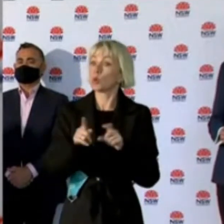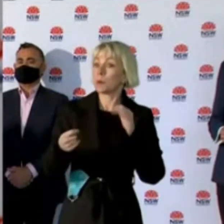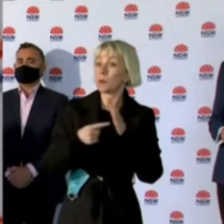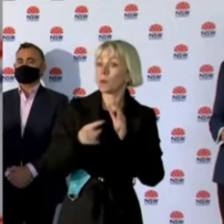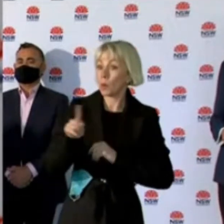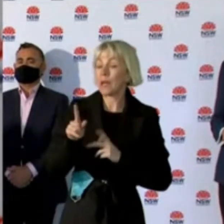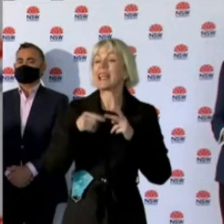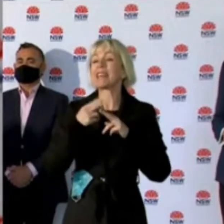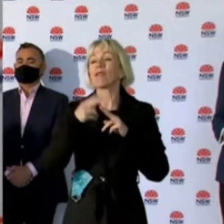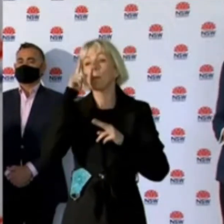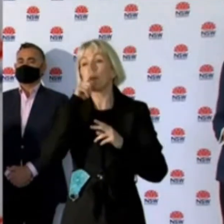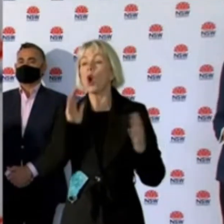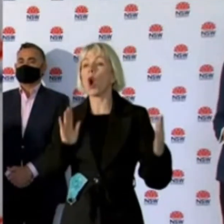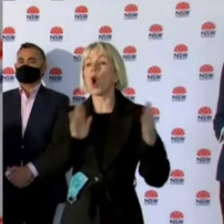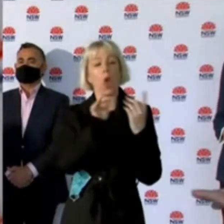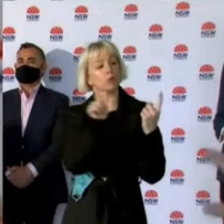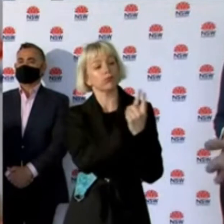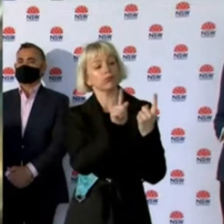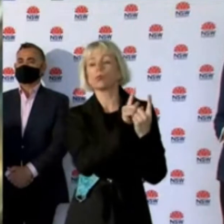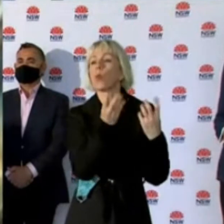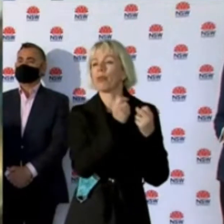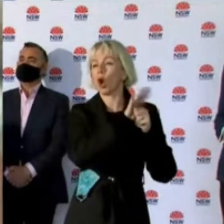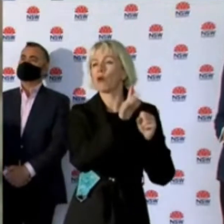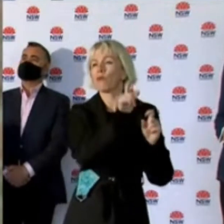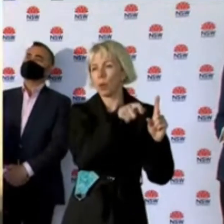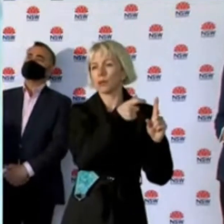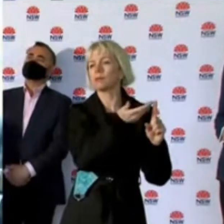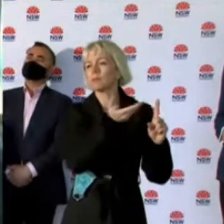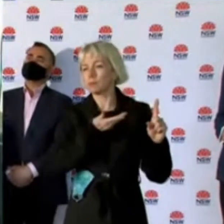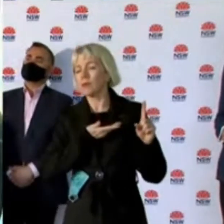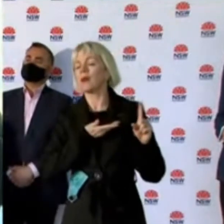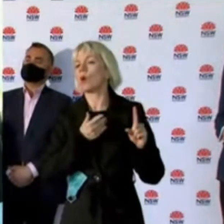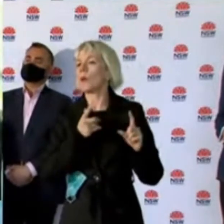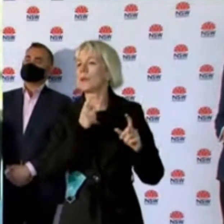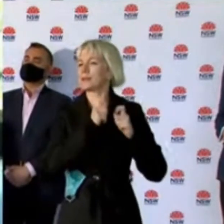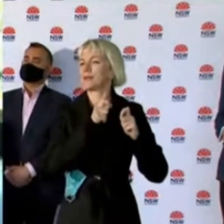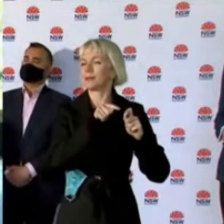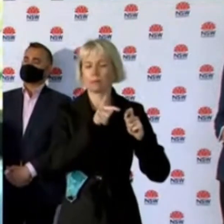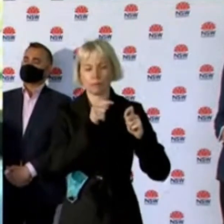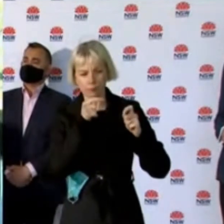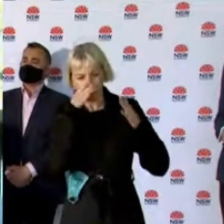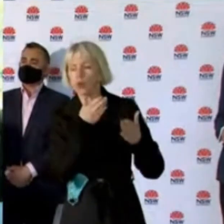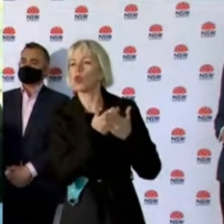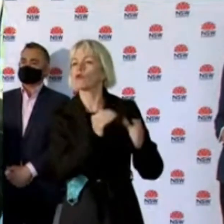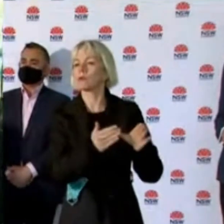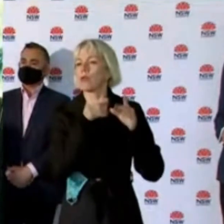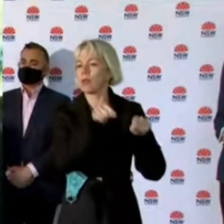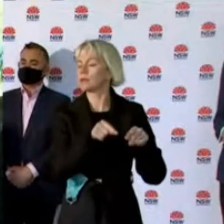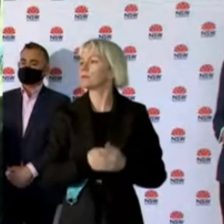or their close contacts. What are the turnaround times at the moment? We're seeing high numbers of testing. Is it taking 3 days to get